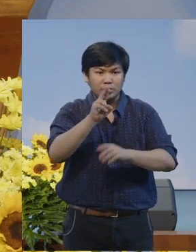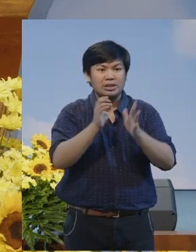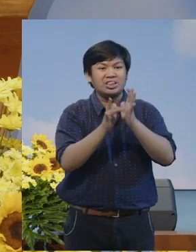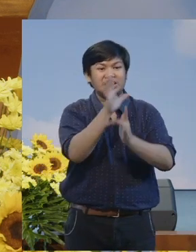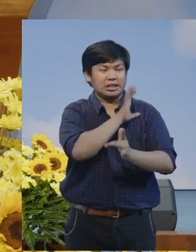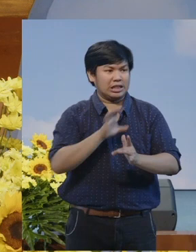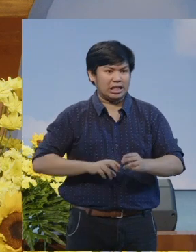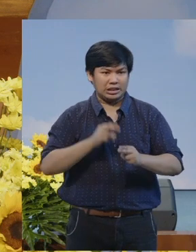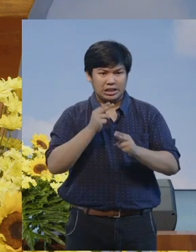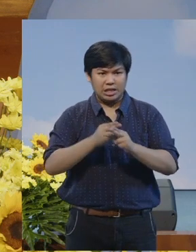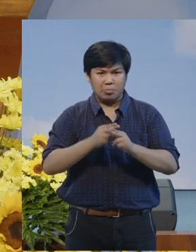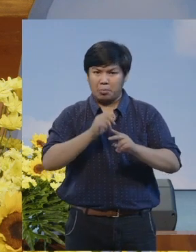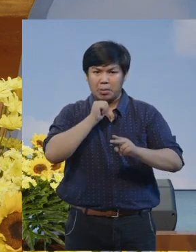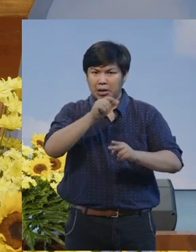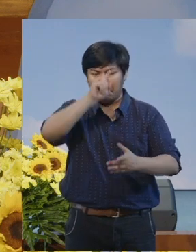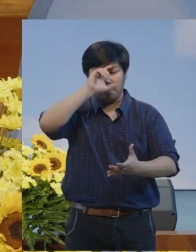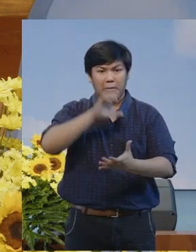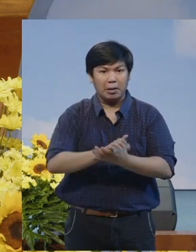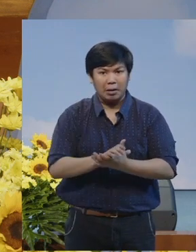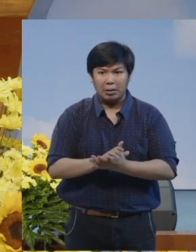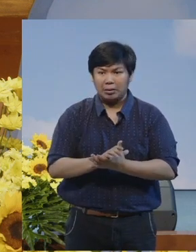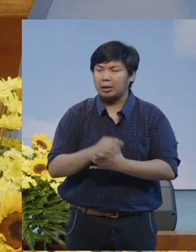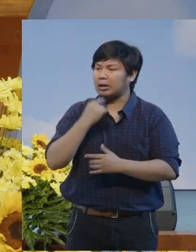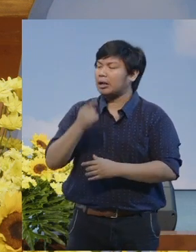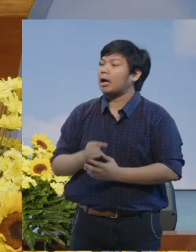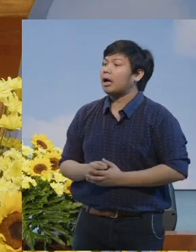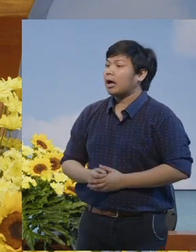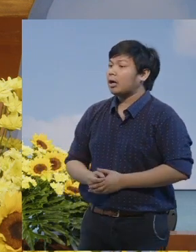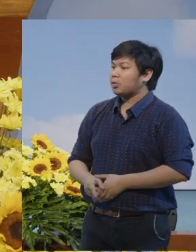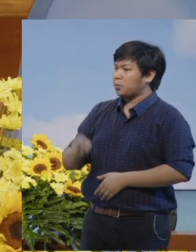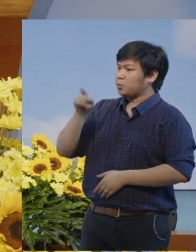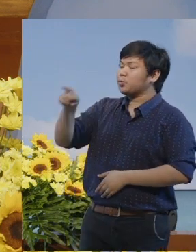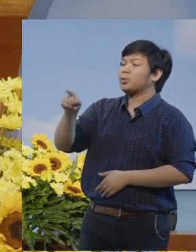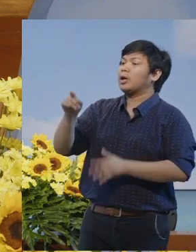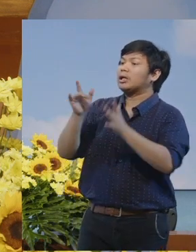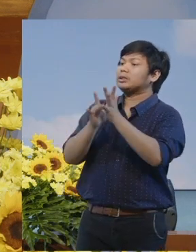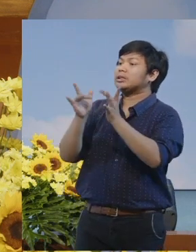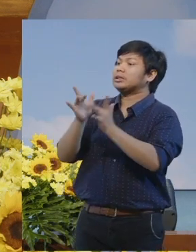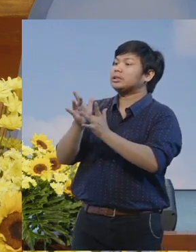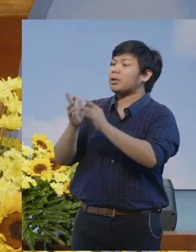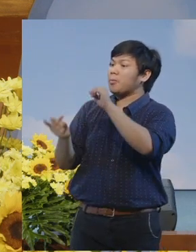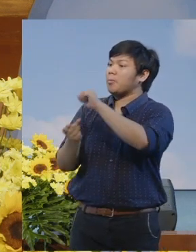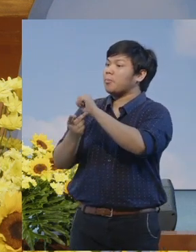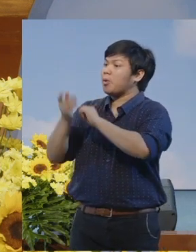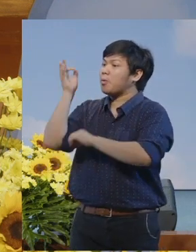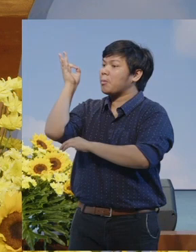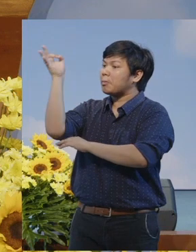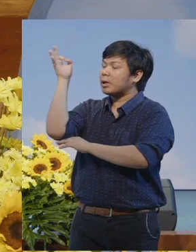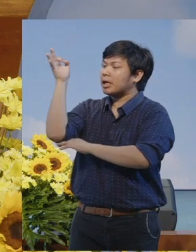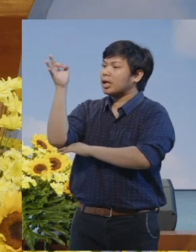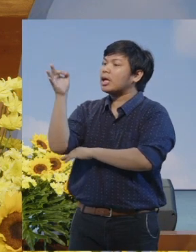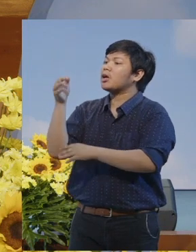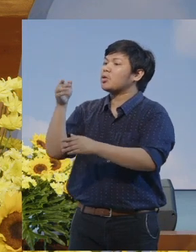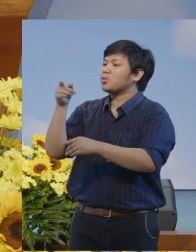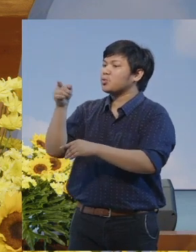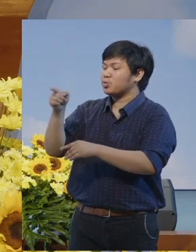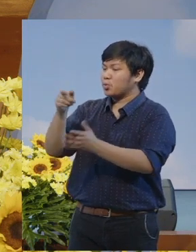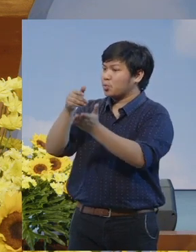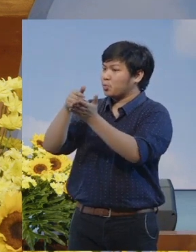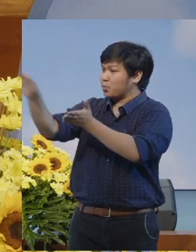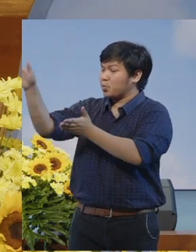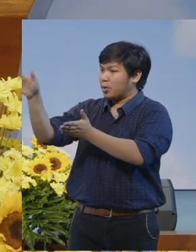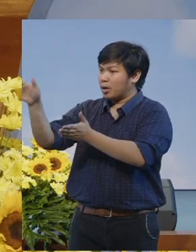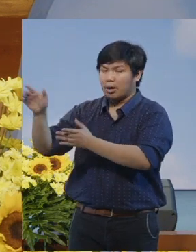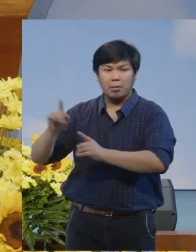over those who had evil spirits, saying, 'I adjure you by the Jesus whom Paul proclaims.' 7 sons of the